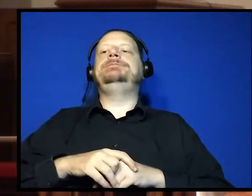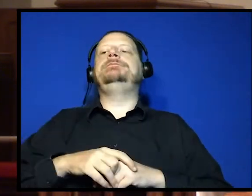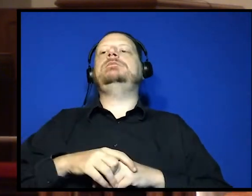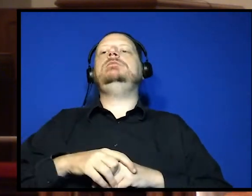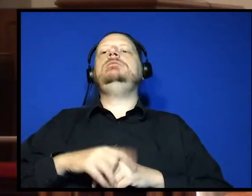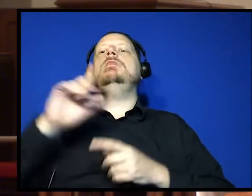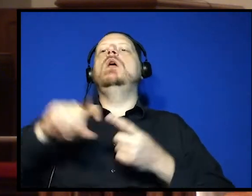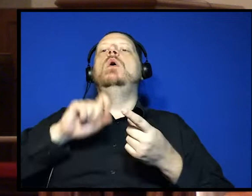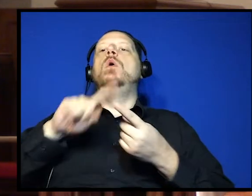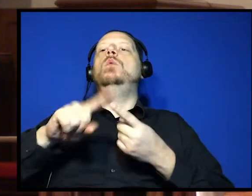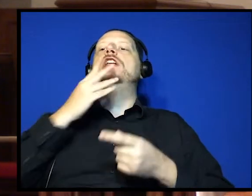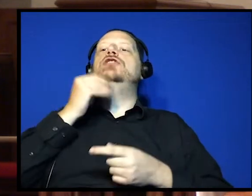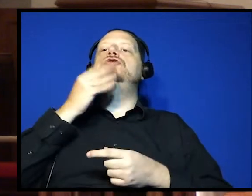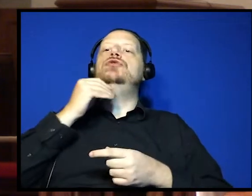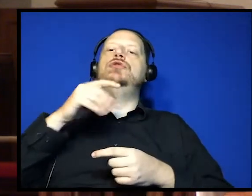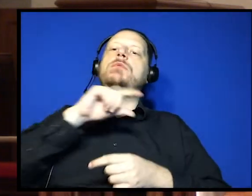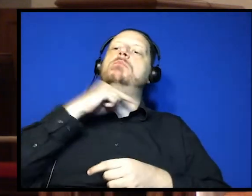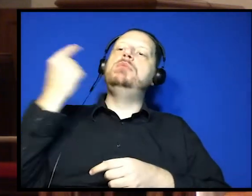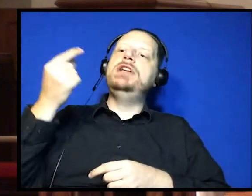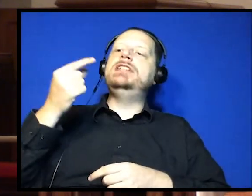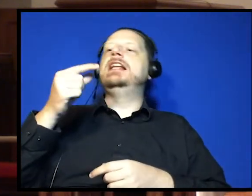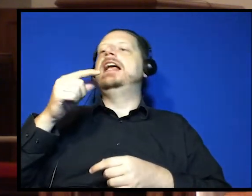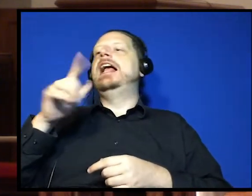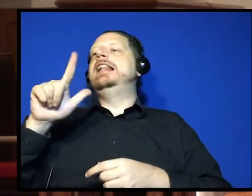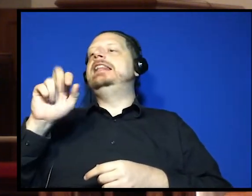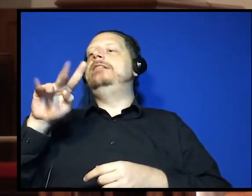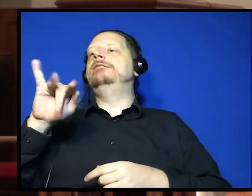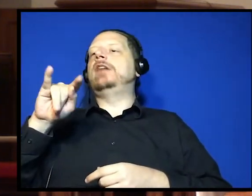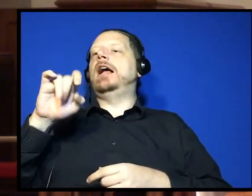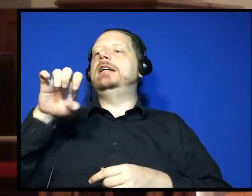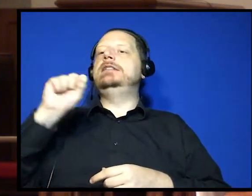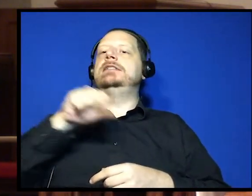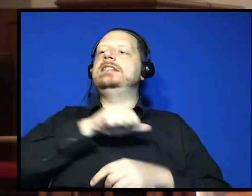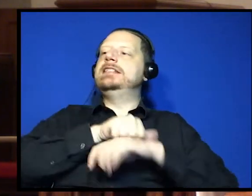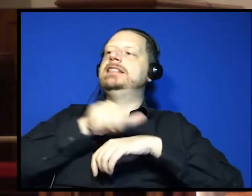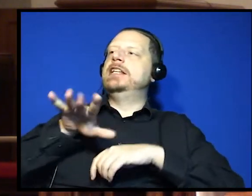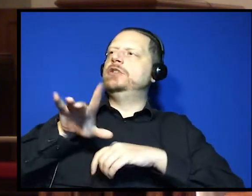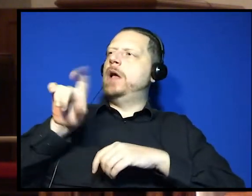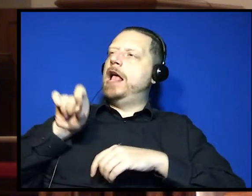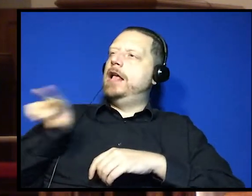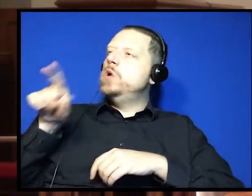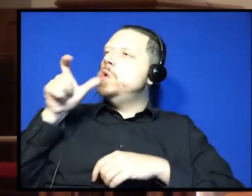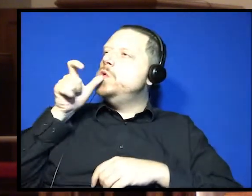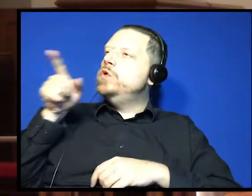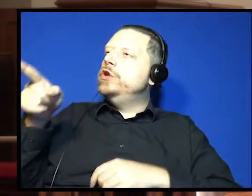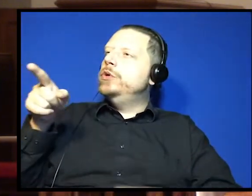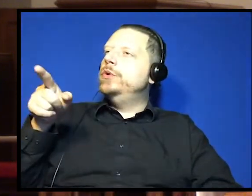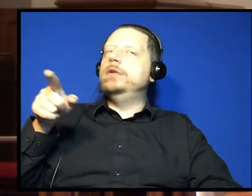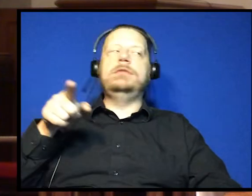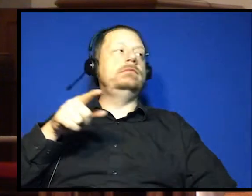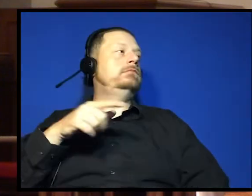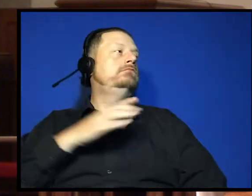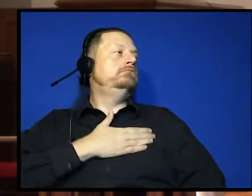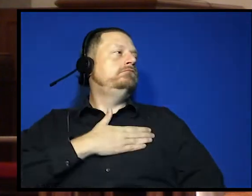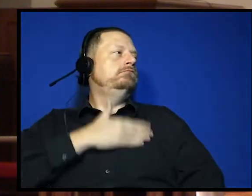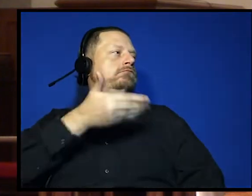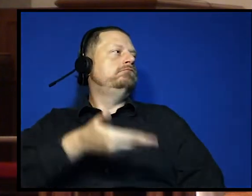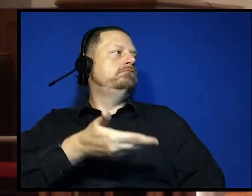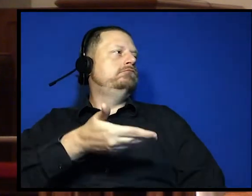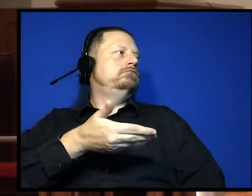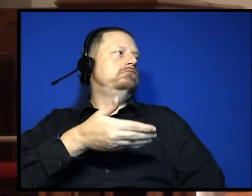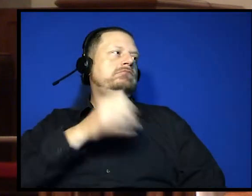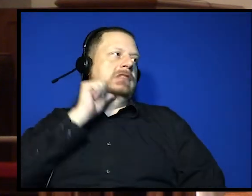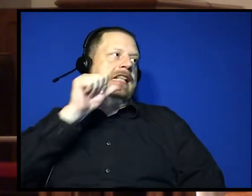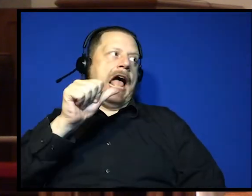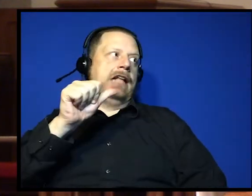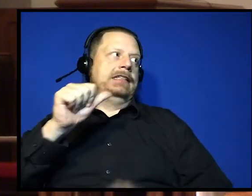When the Jews sent priests and Levites from Jerusalem to ask him, "Who are you?" he confessed and did